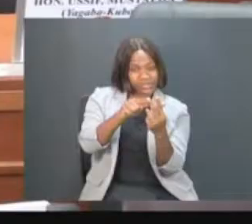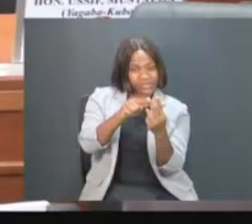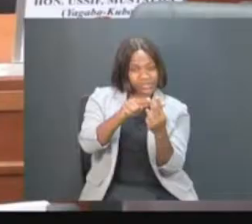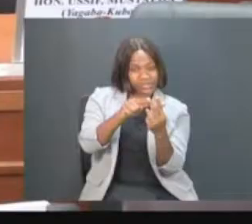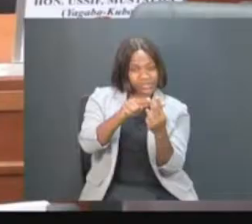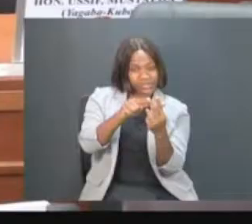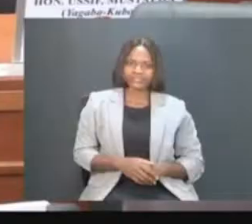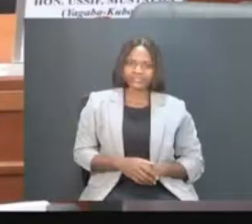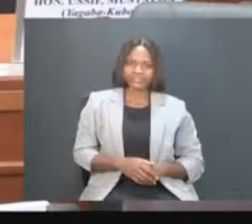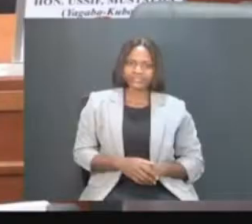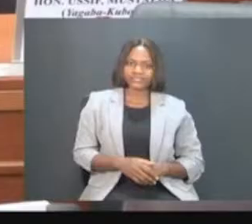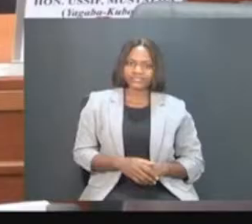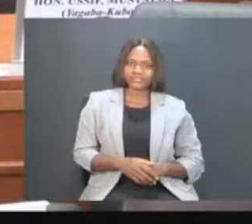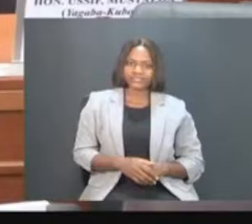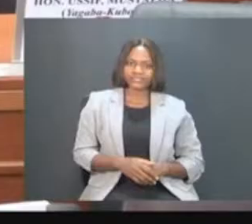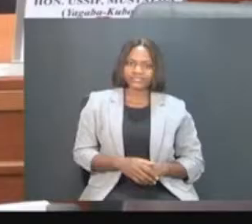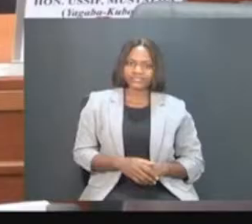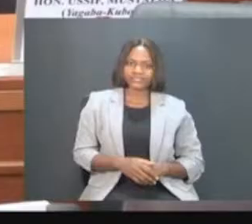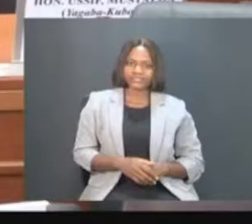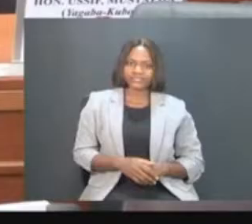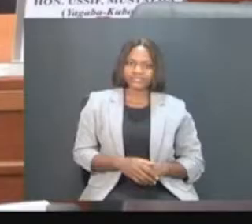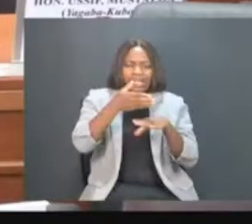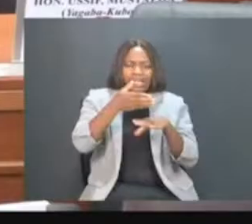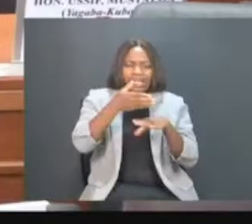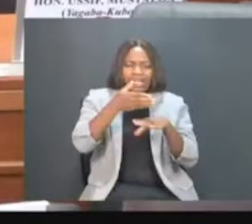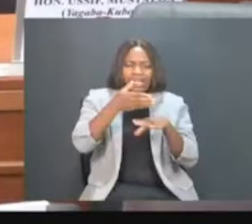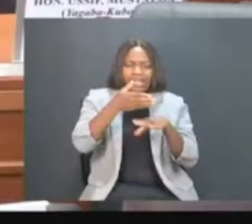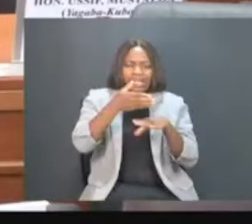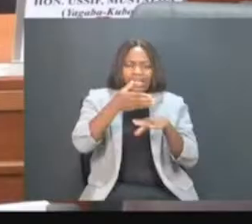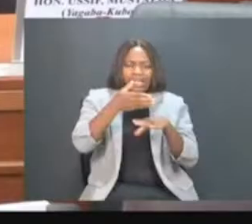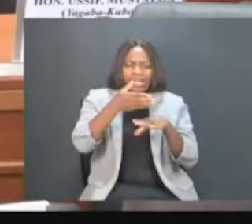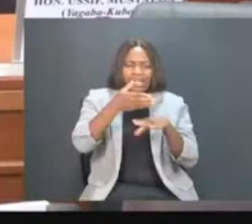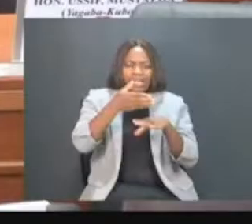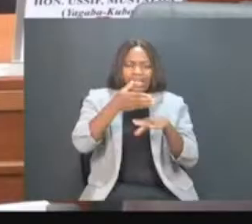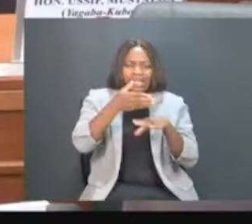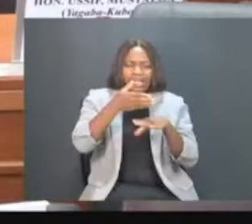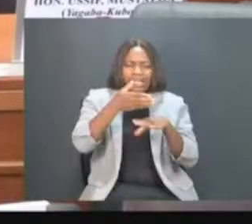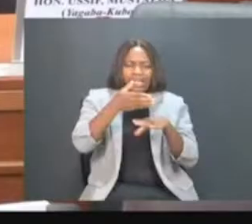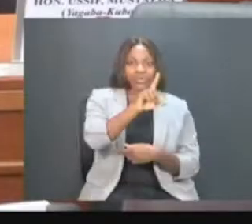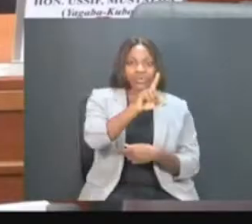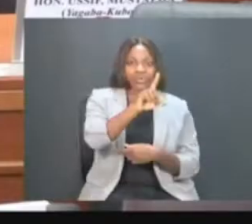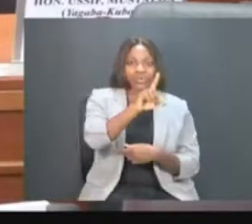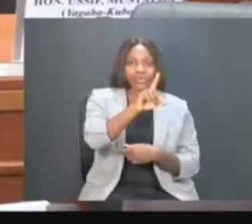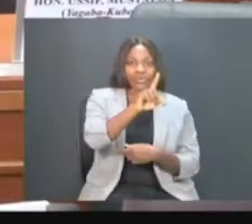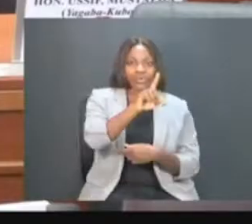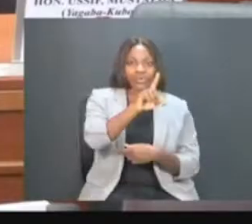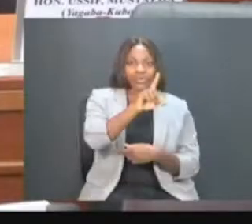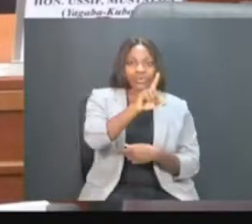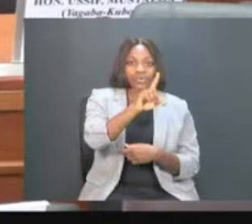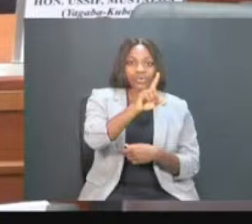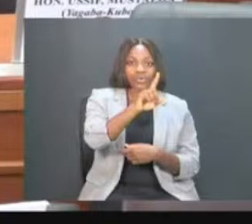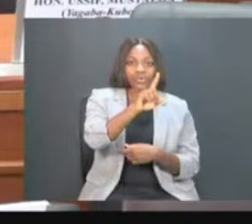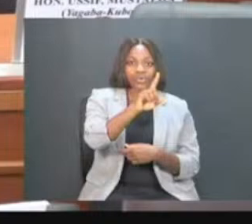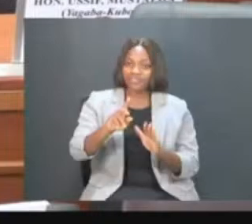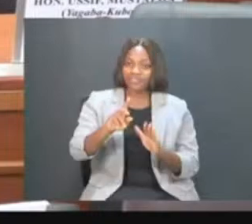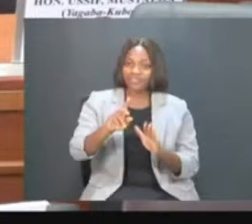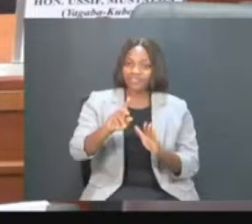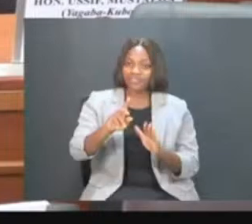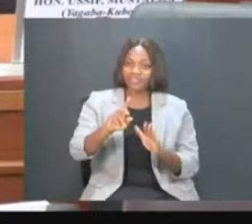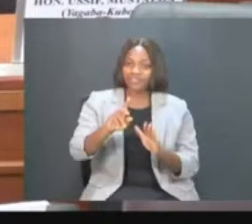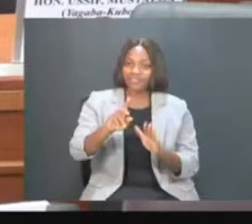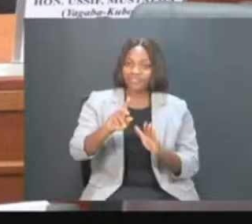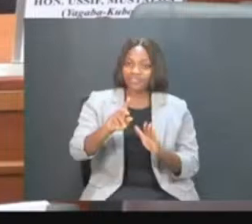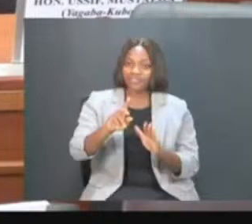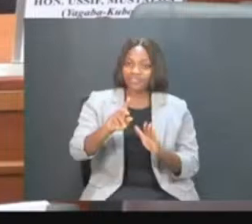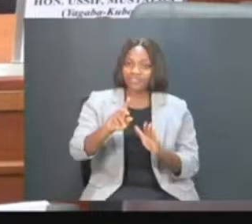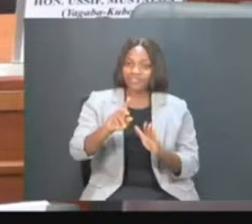shocked that after all the criticism of the 1D, 1F policy, that policy